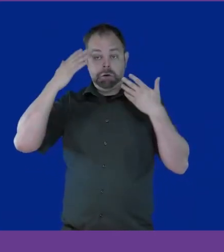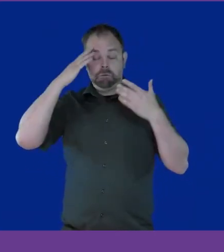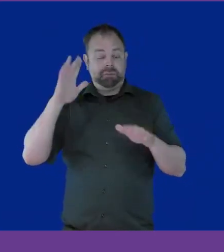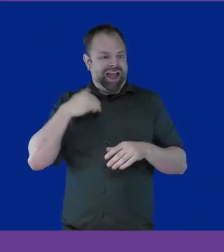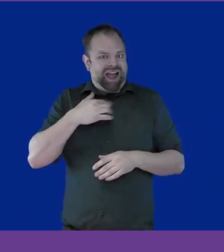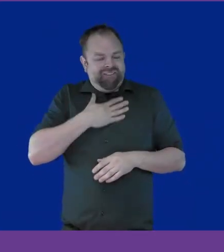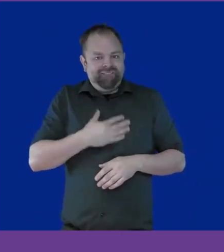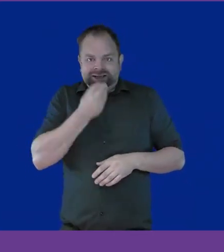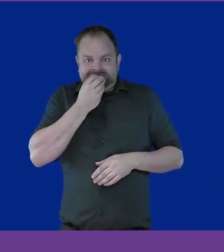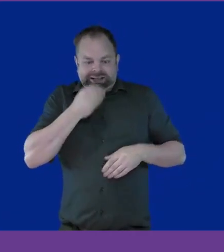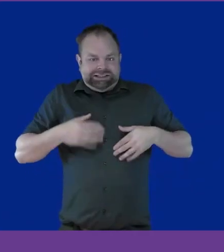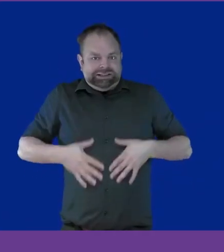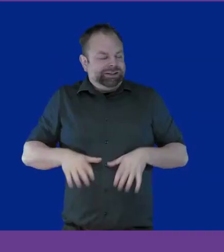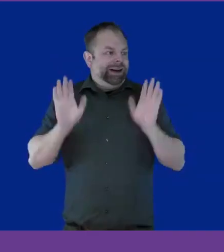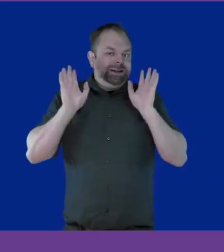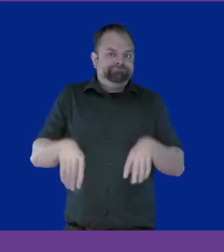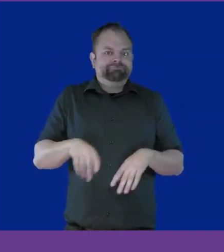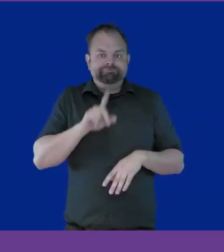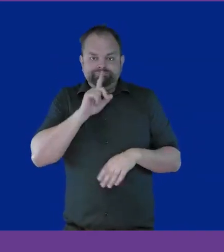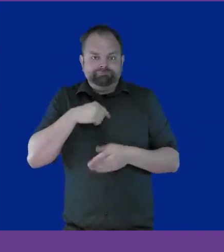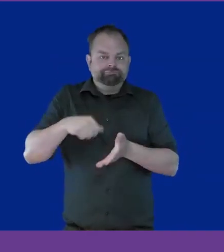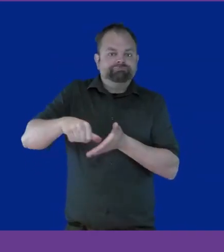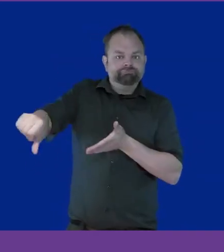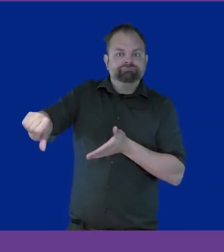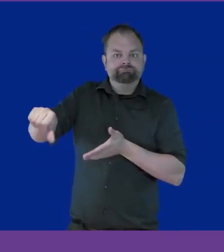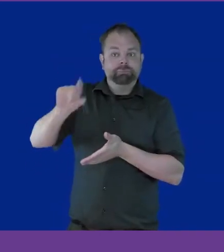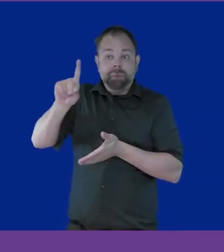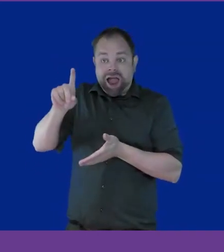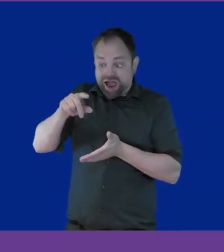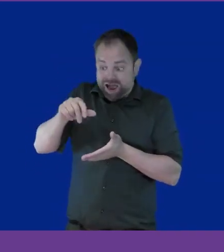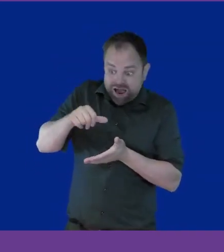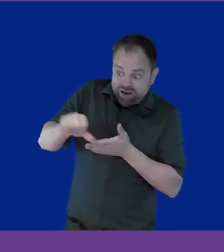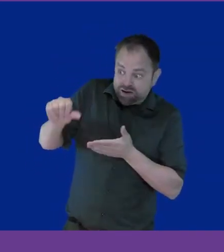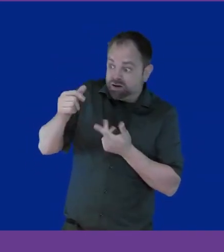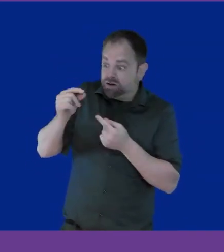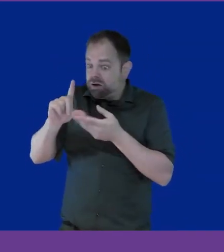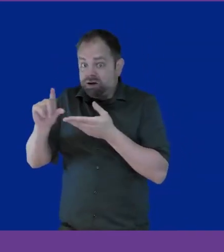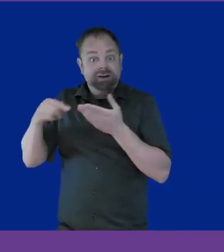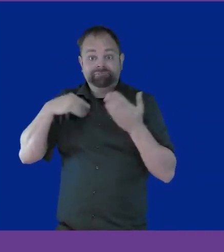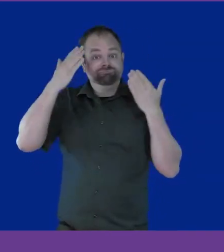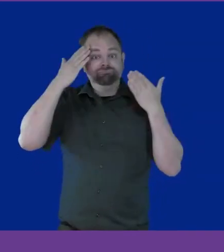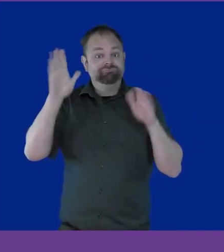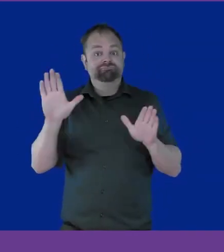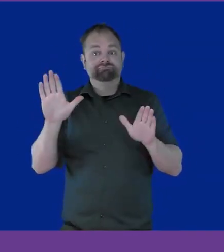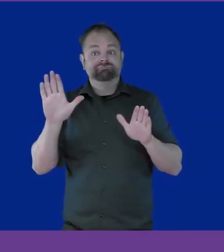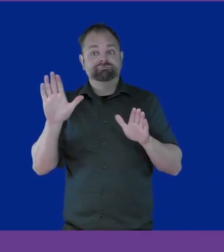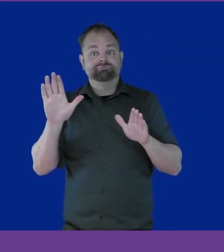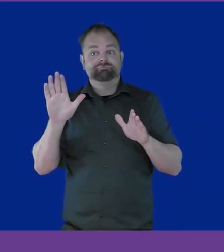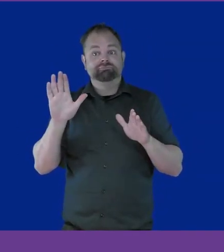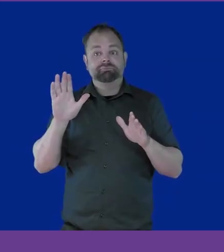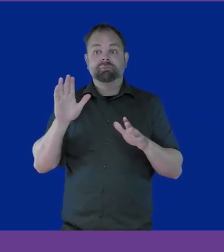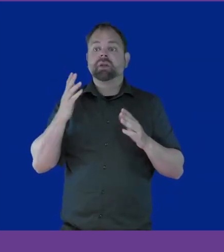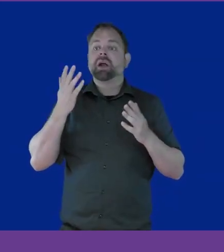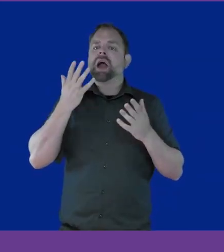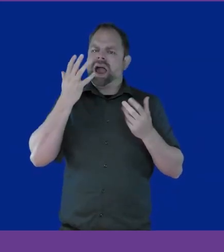many of you have seen it already. It's called a PIN pad. Why on earth isn't that being